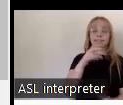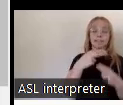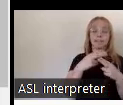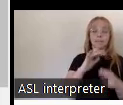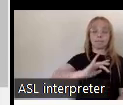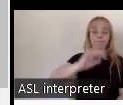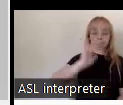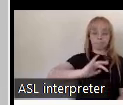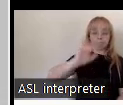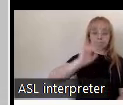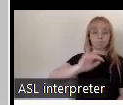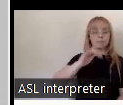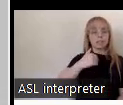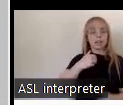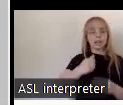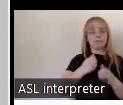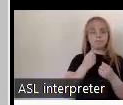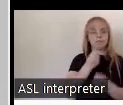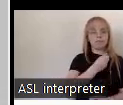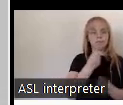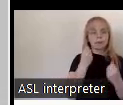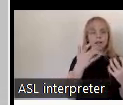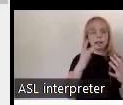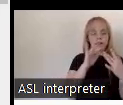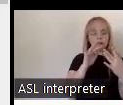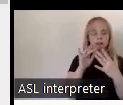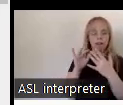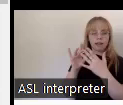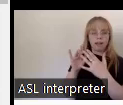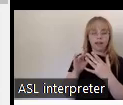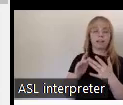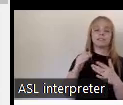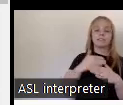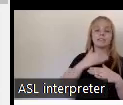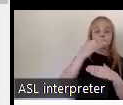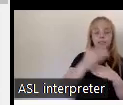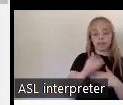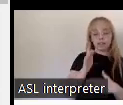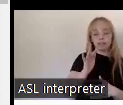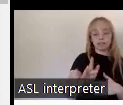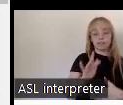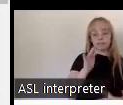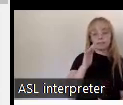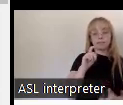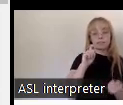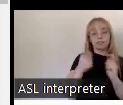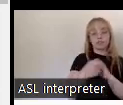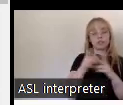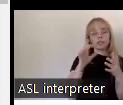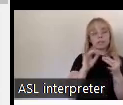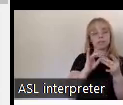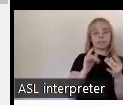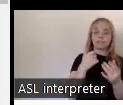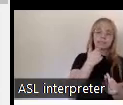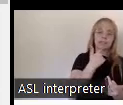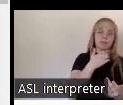a little further because I have quite a few contacts in here. I click next. And I can change this message. Currently it